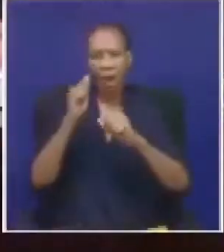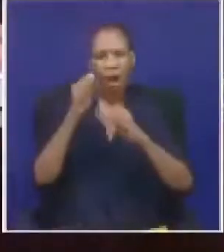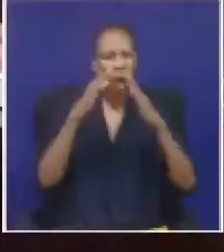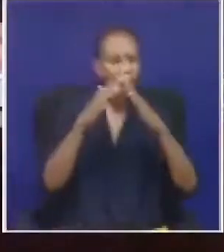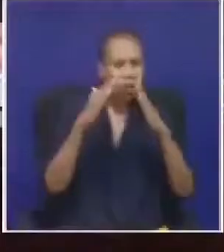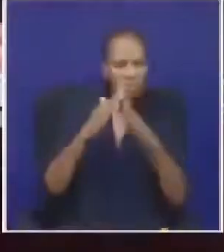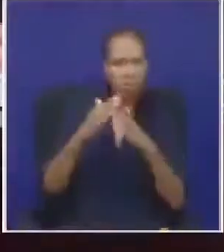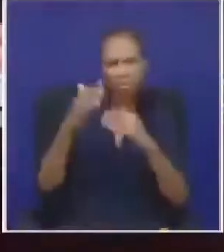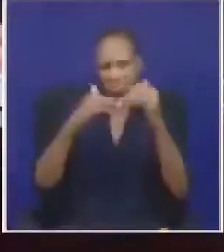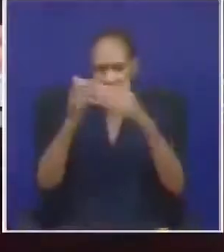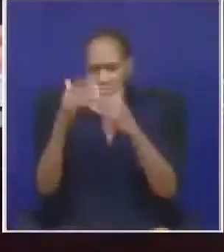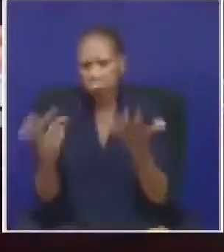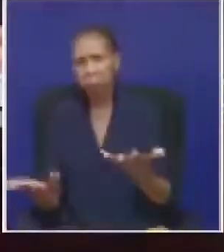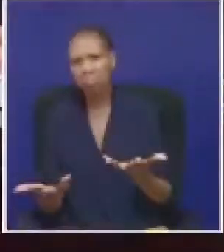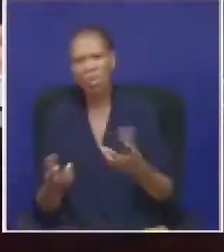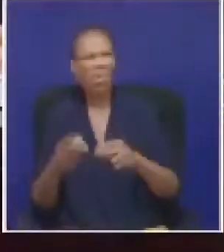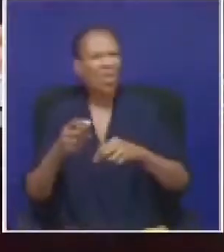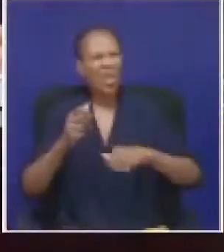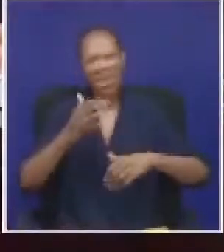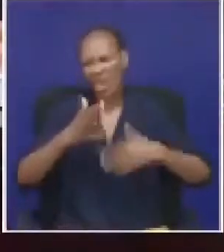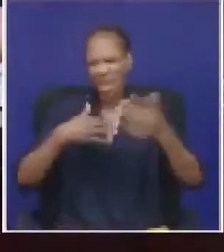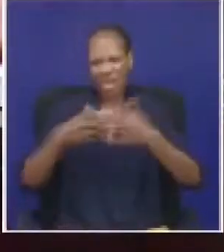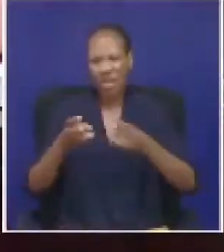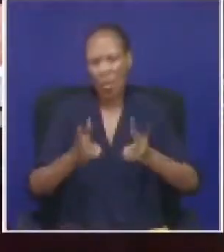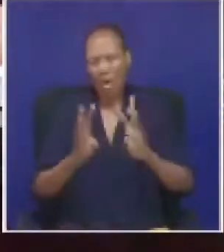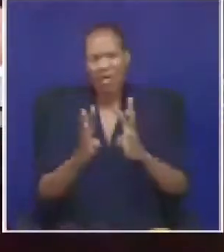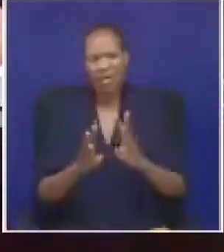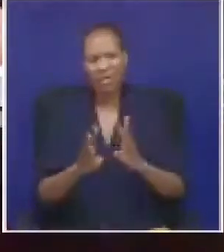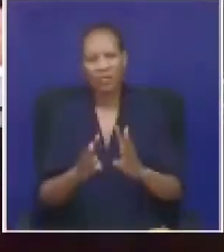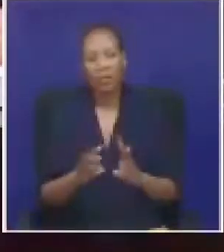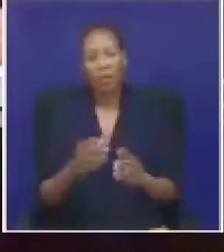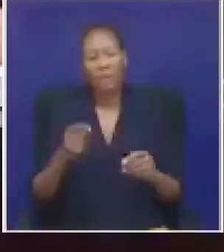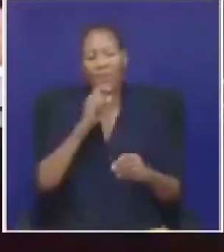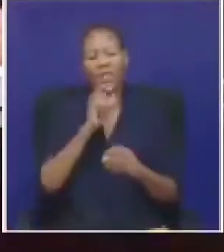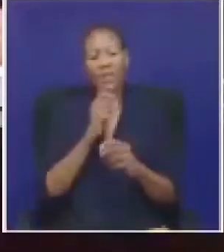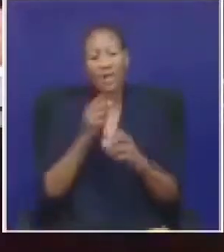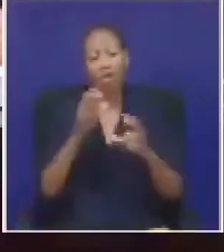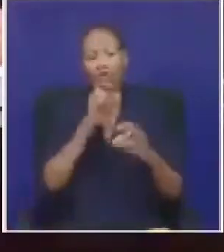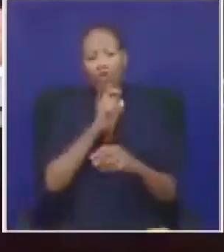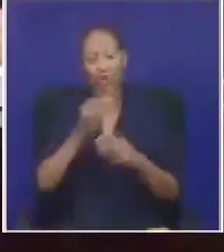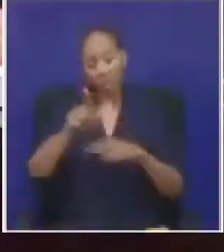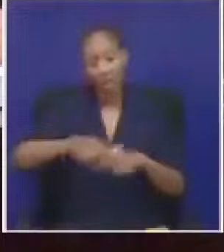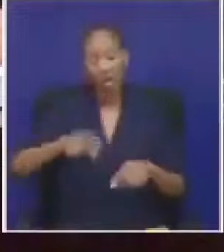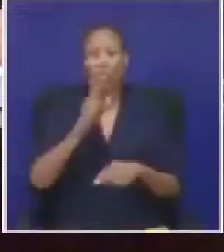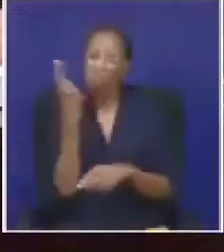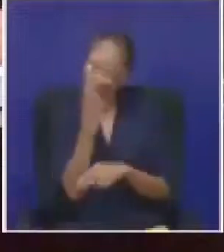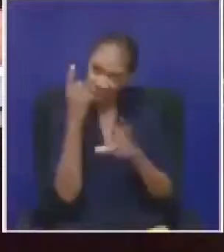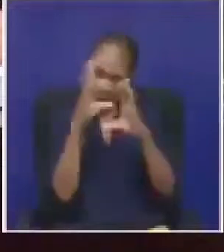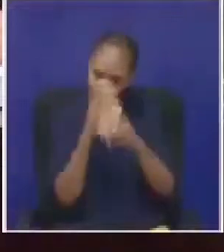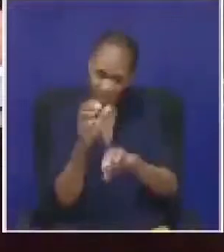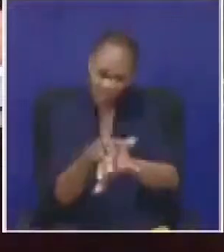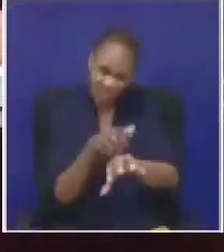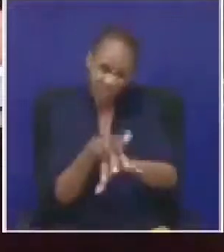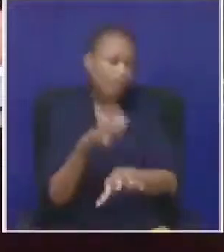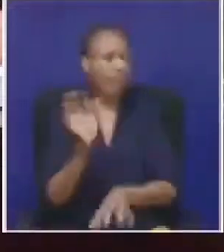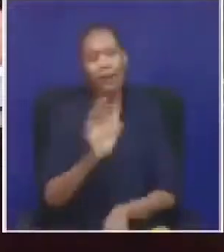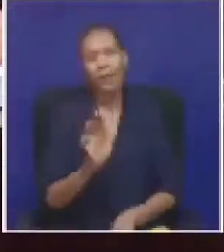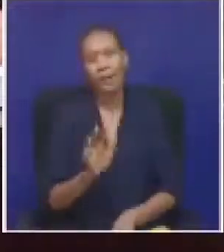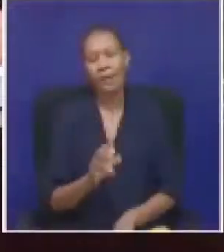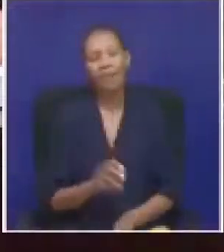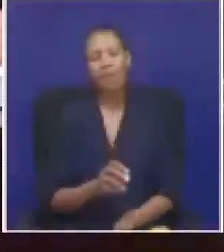houses and other forms of developments, not just for farming purposes. But the issue of addressing